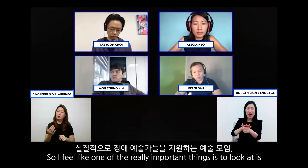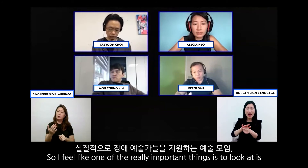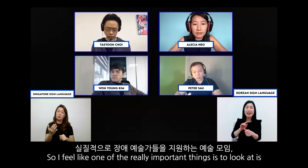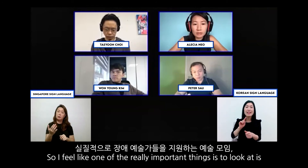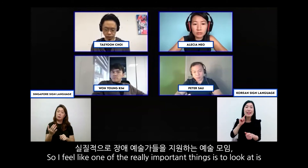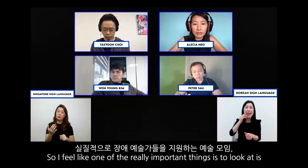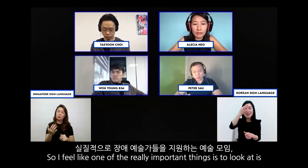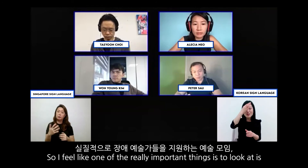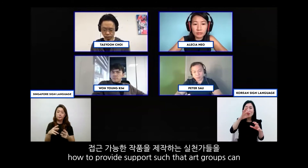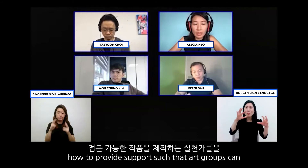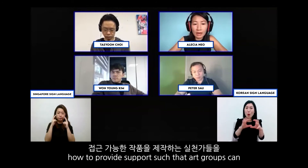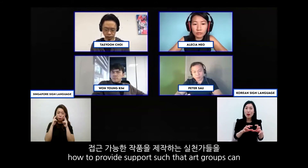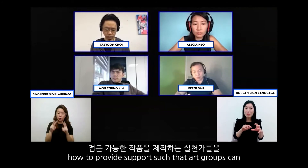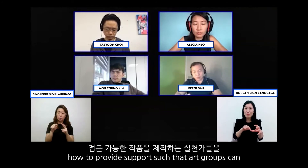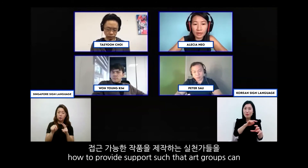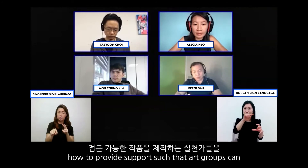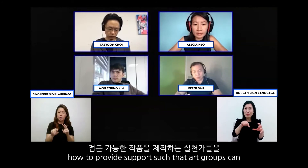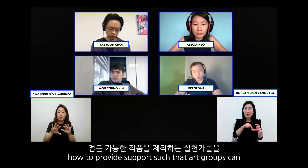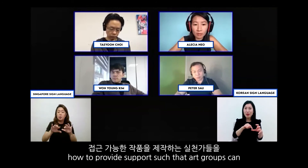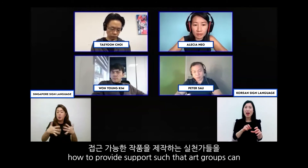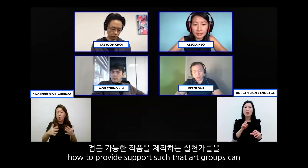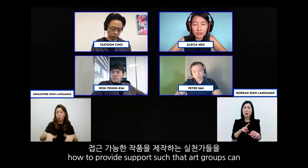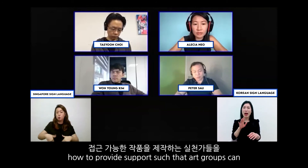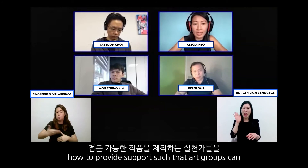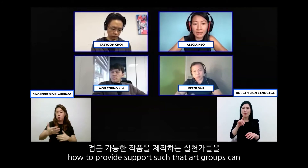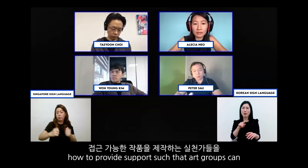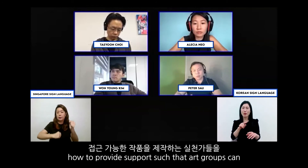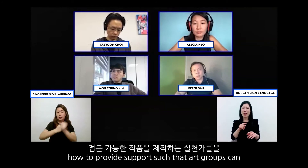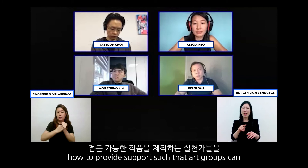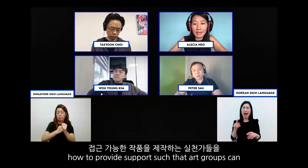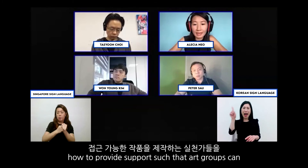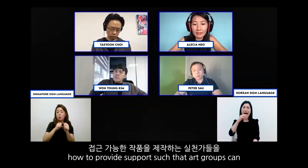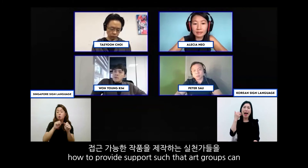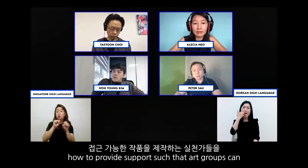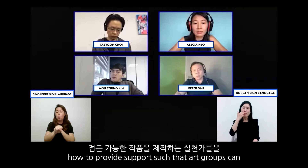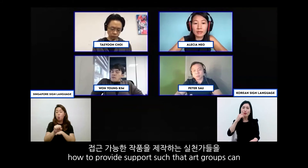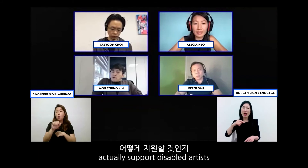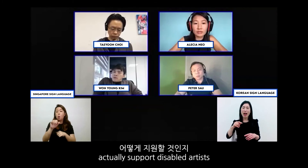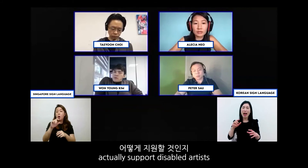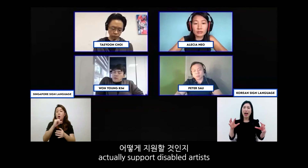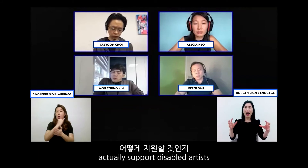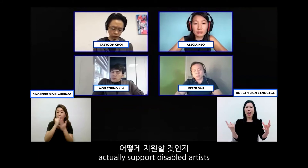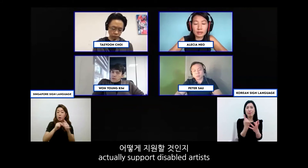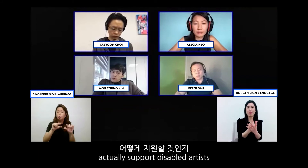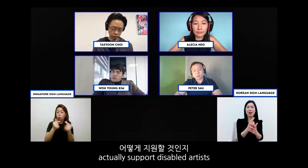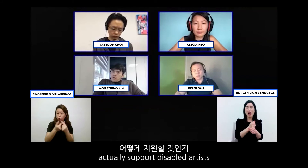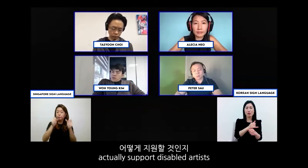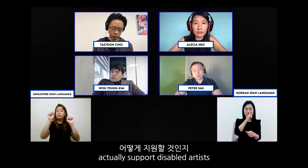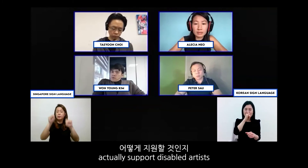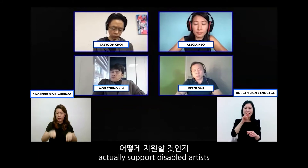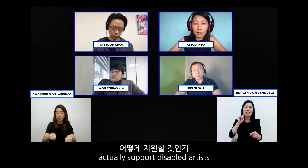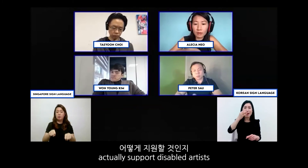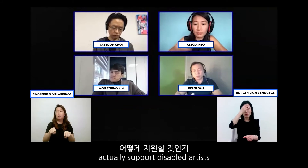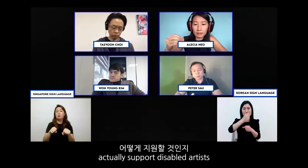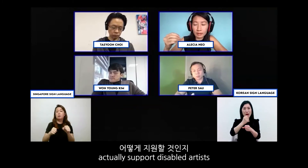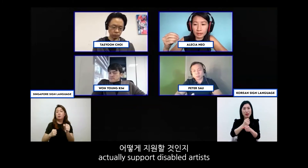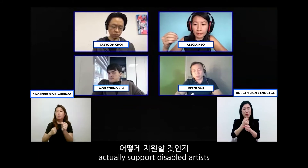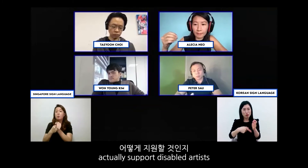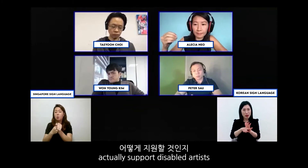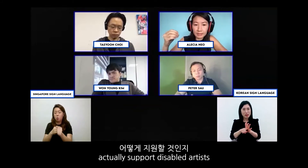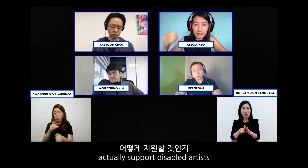really important things to look at is also how to provide support such that art groups can actually